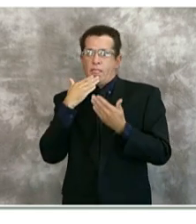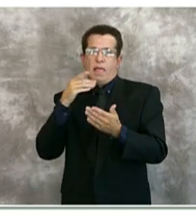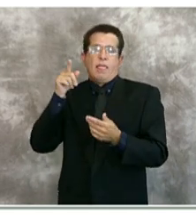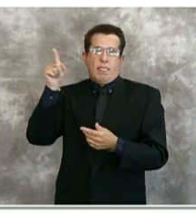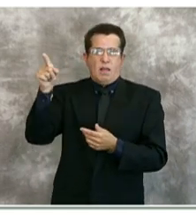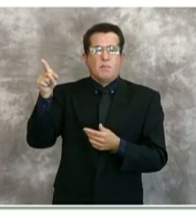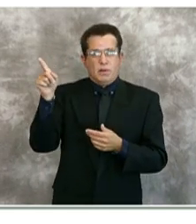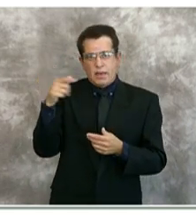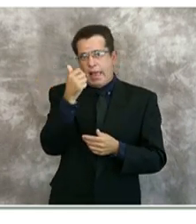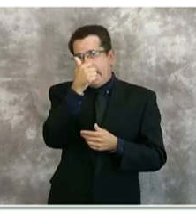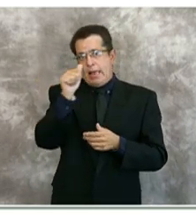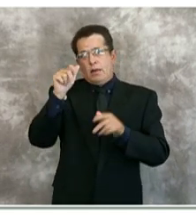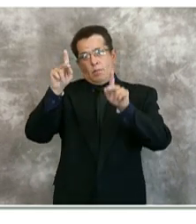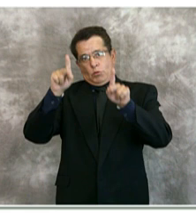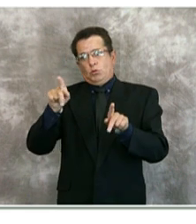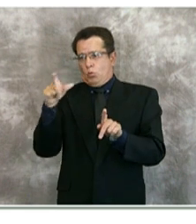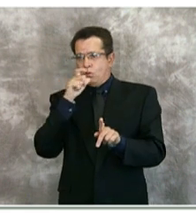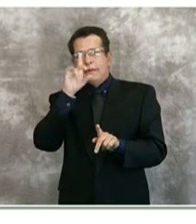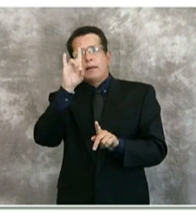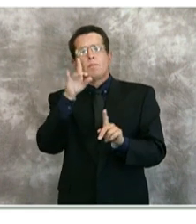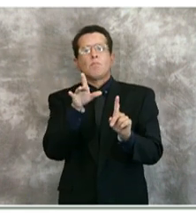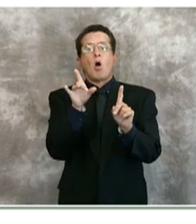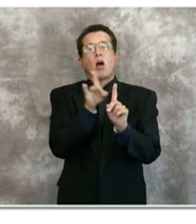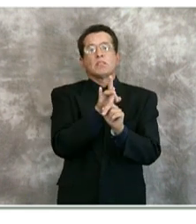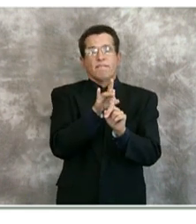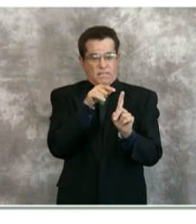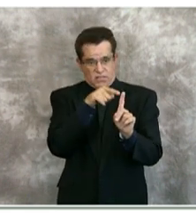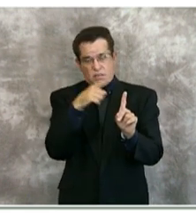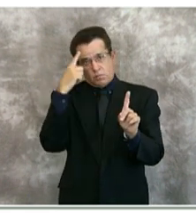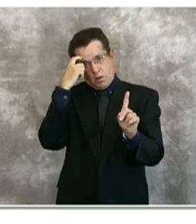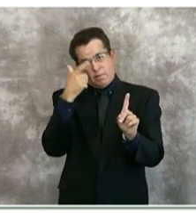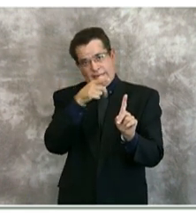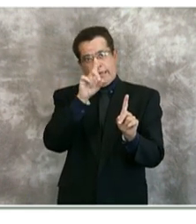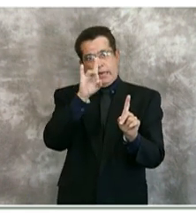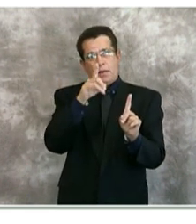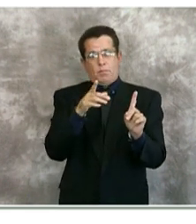done. Any individual who has been positive or is suspected that they may